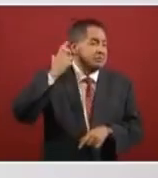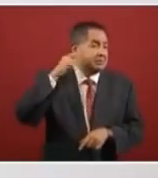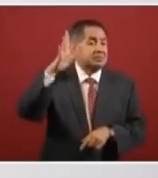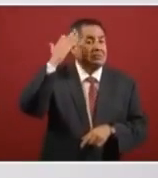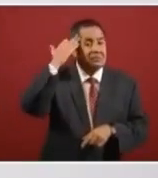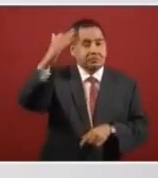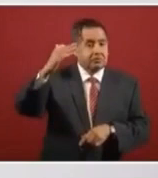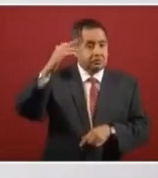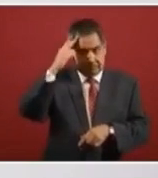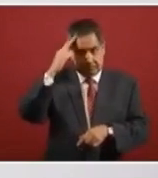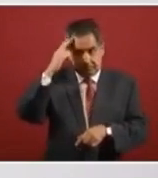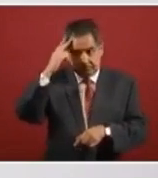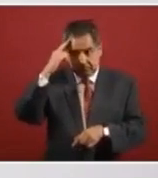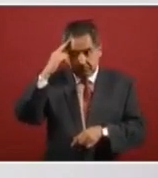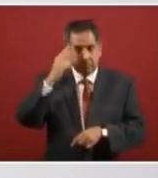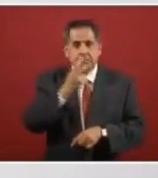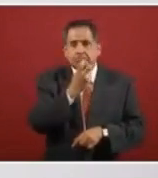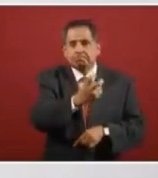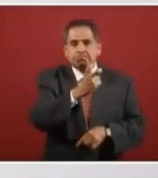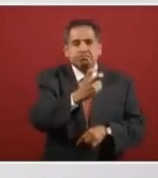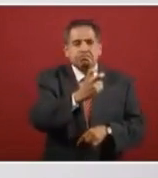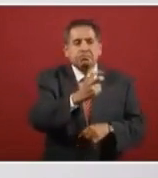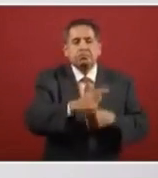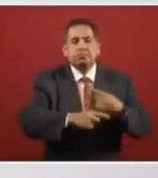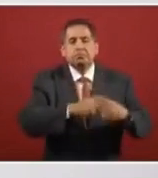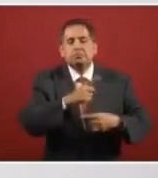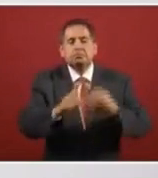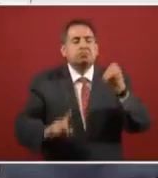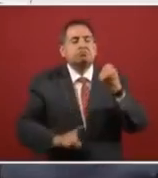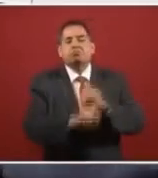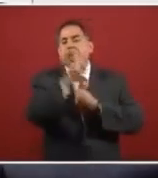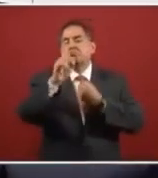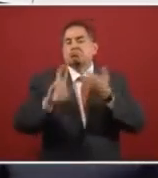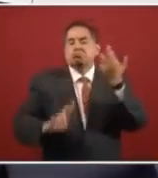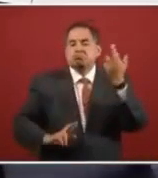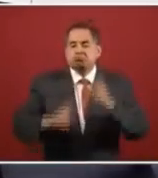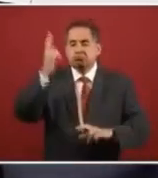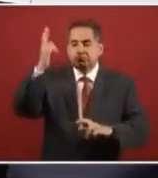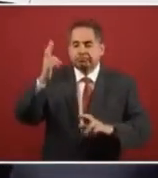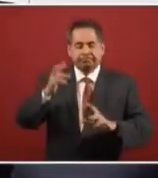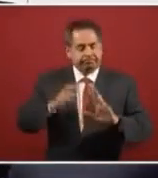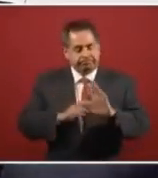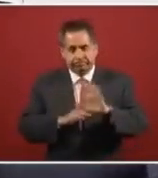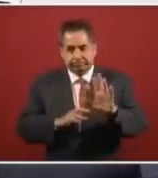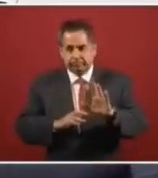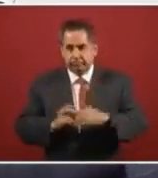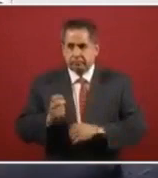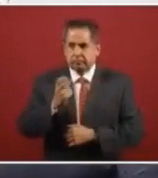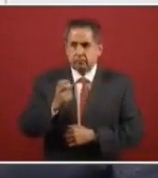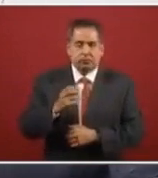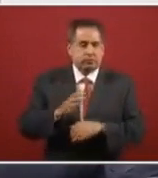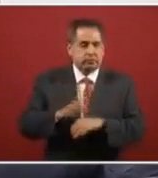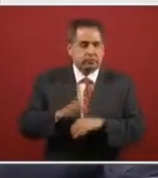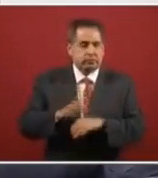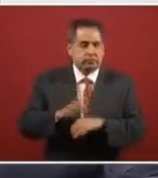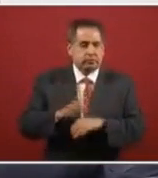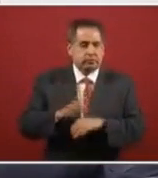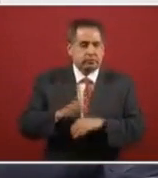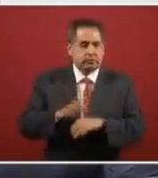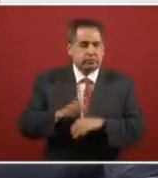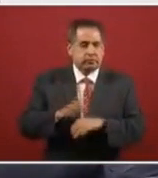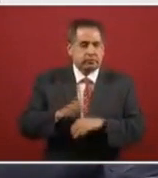period and it caused the revolution and that and